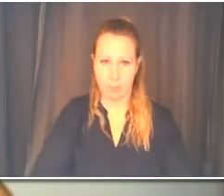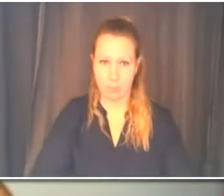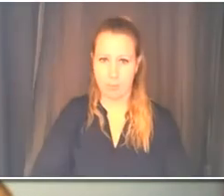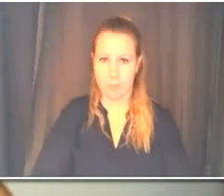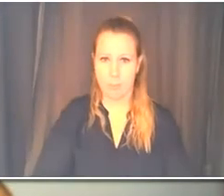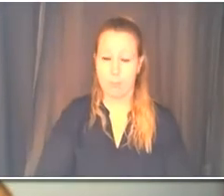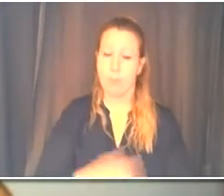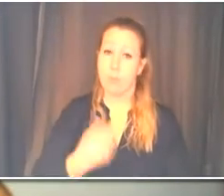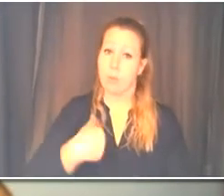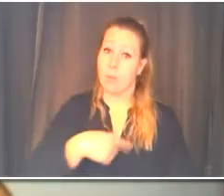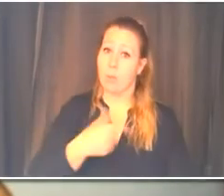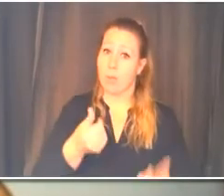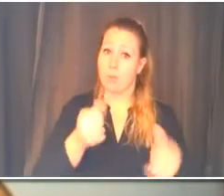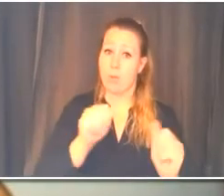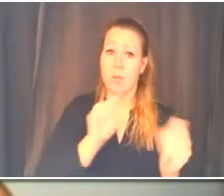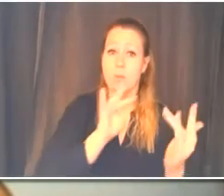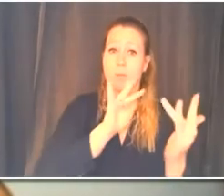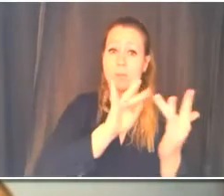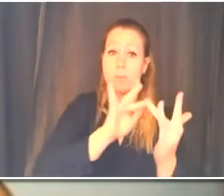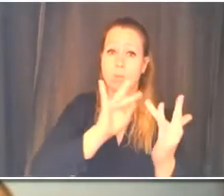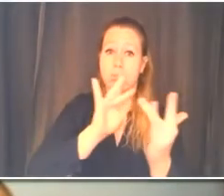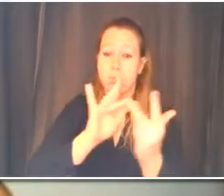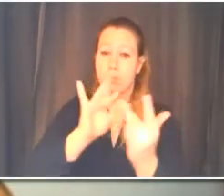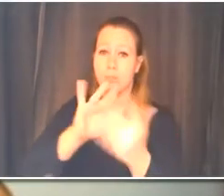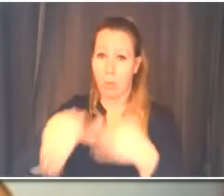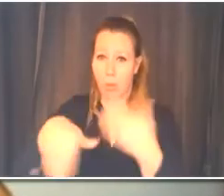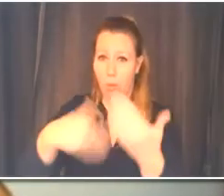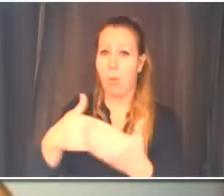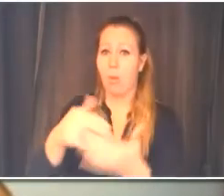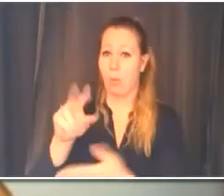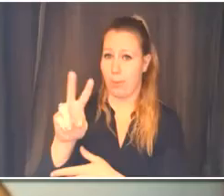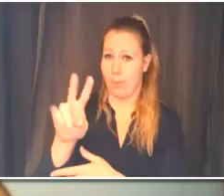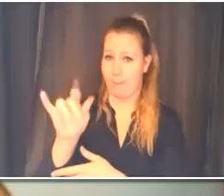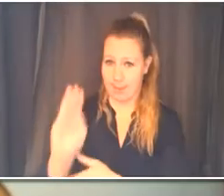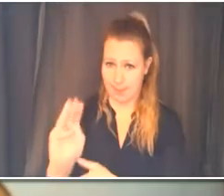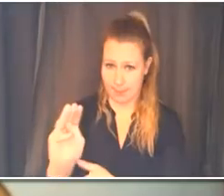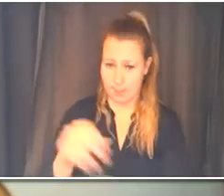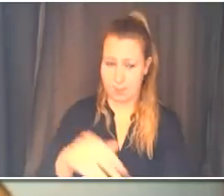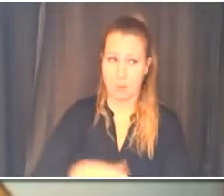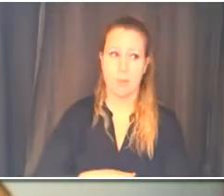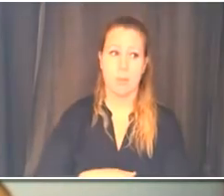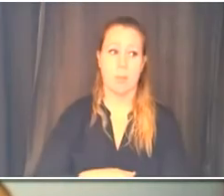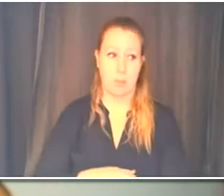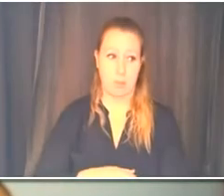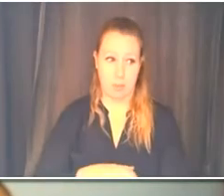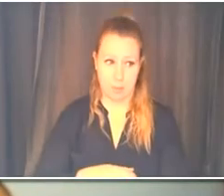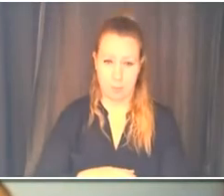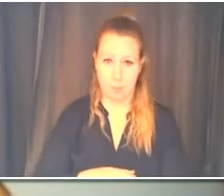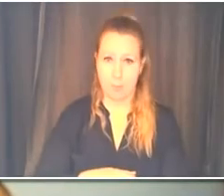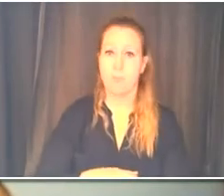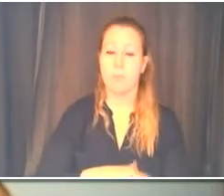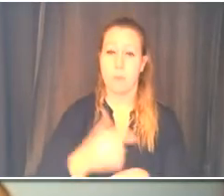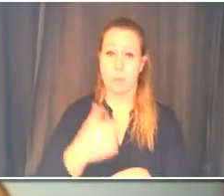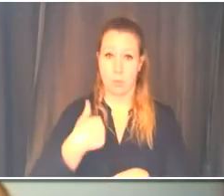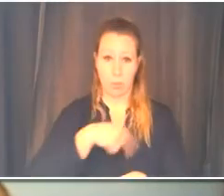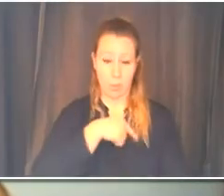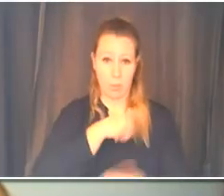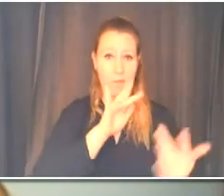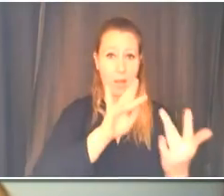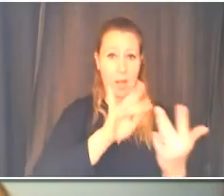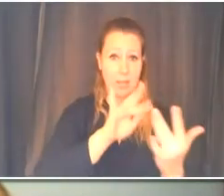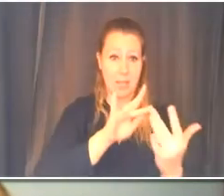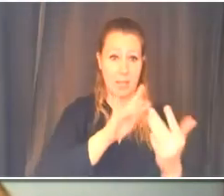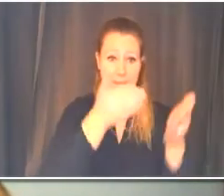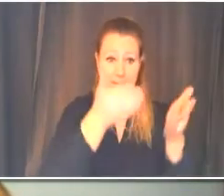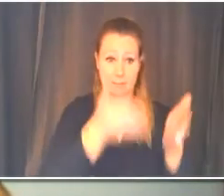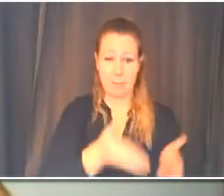we reach out to the victims the week before that have reported to make sure that they have gotten followup home visit phone calls and that they have been afforded